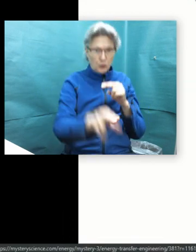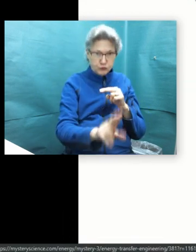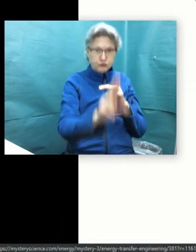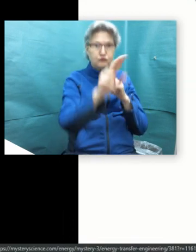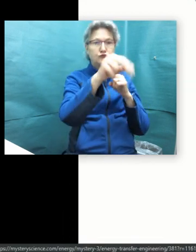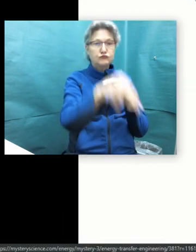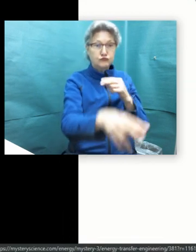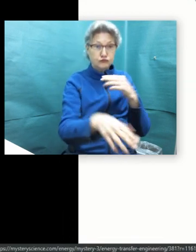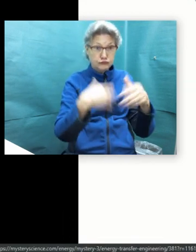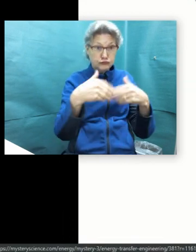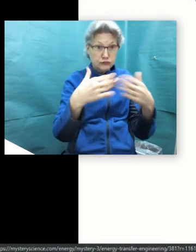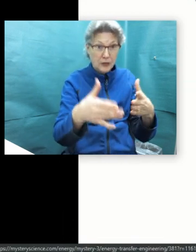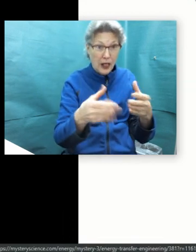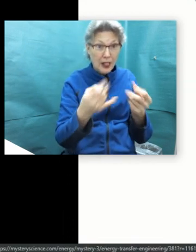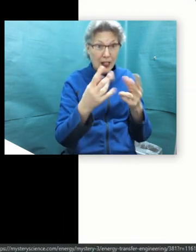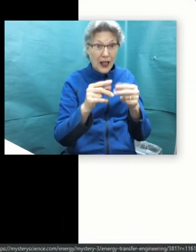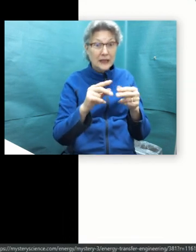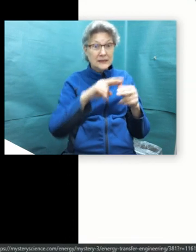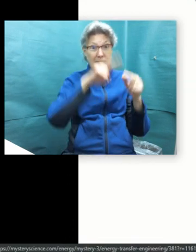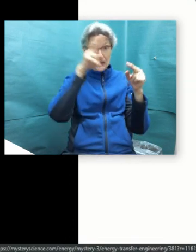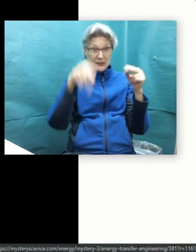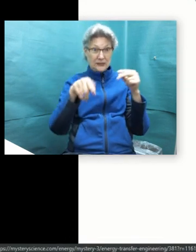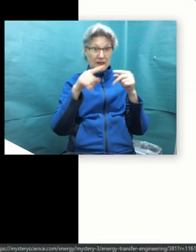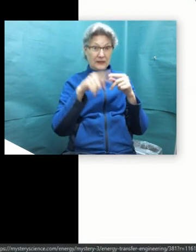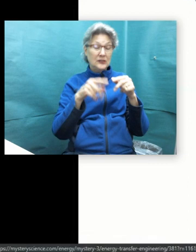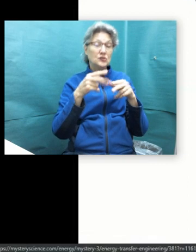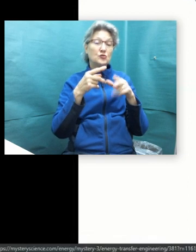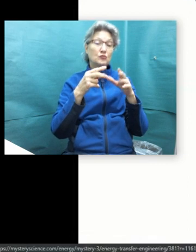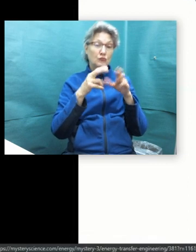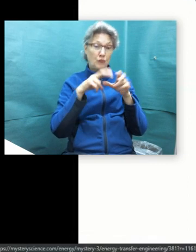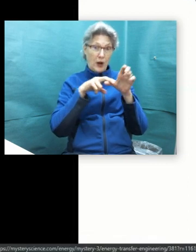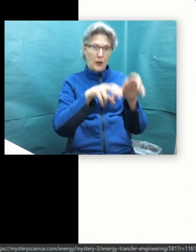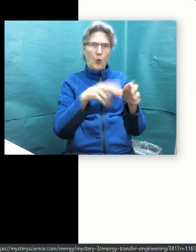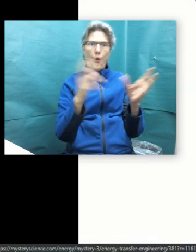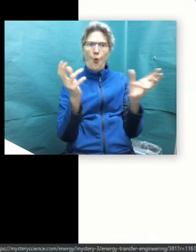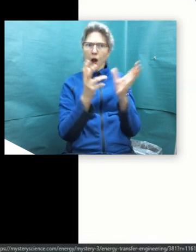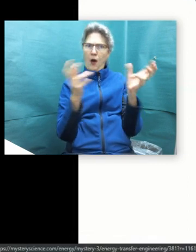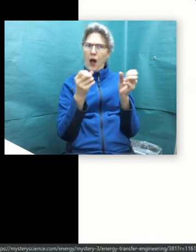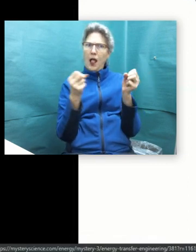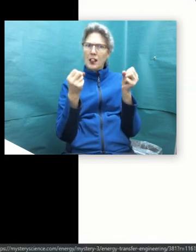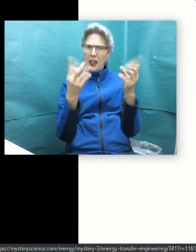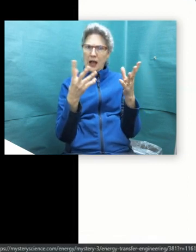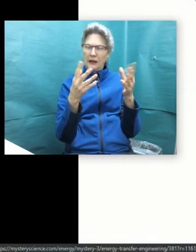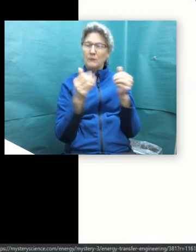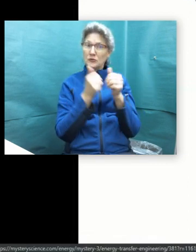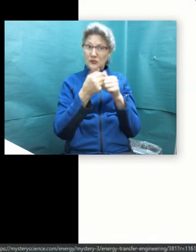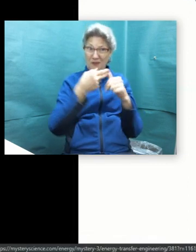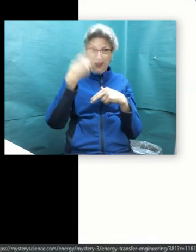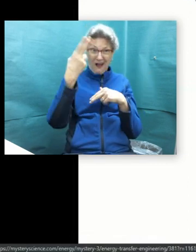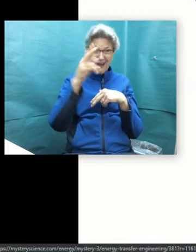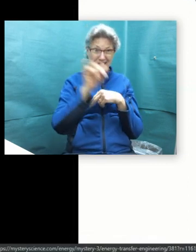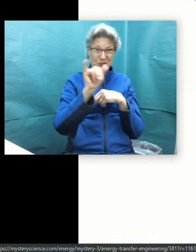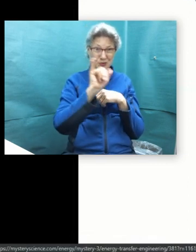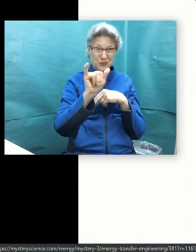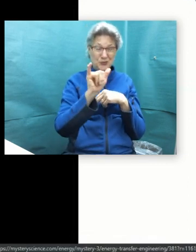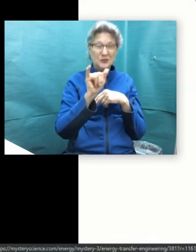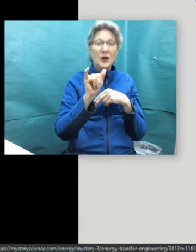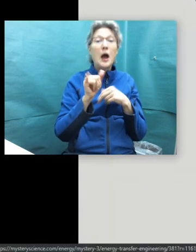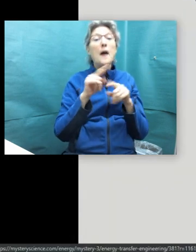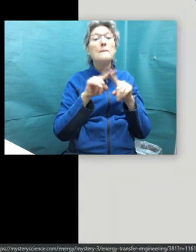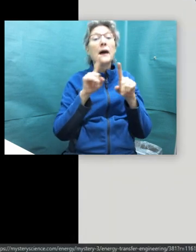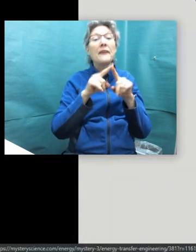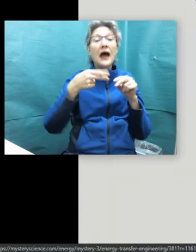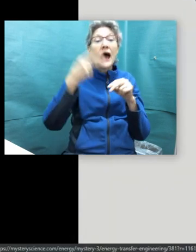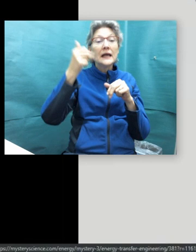on. Now you see there are lots of hills in this ride. If I point them out, whoa, there's a lot. Most of them are pretty high too. But